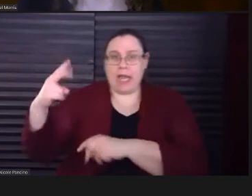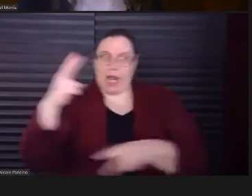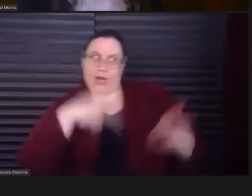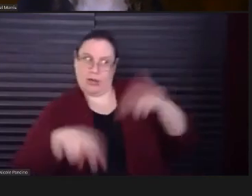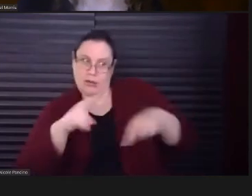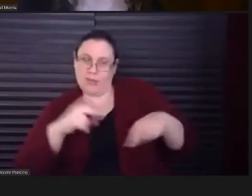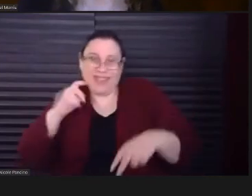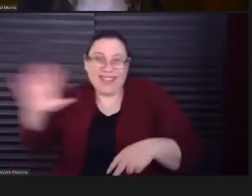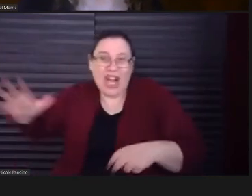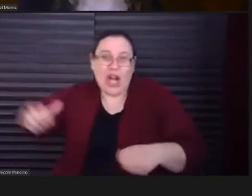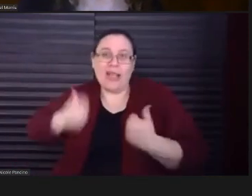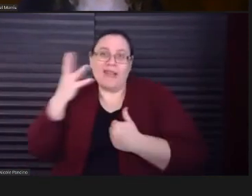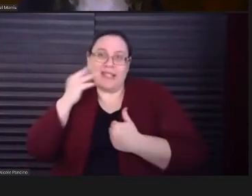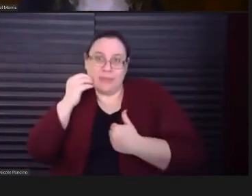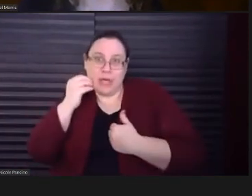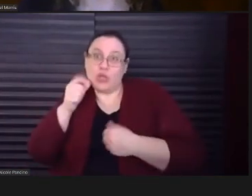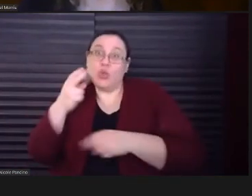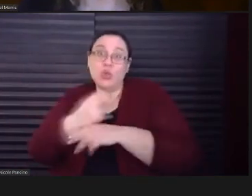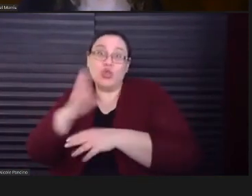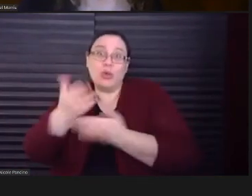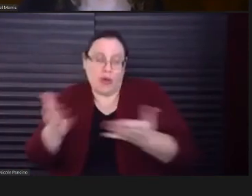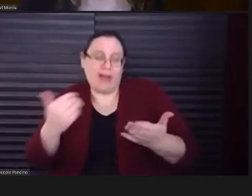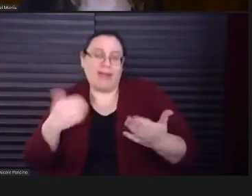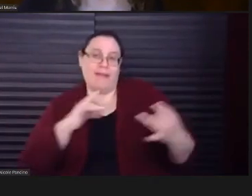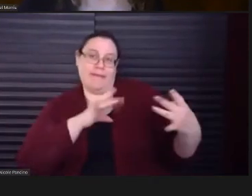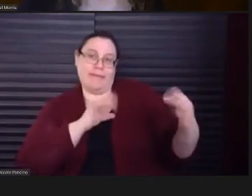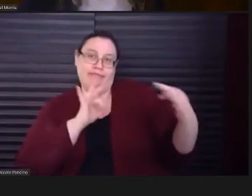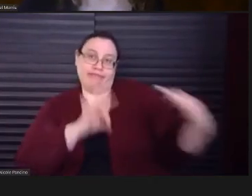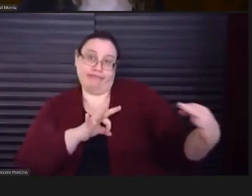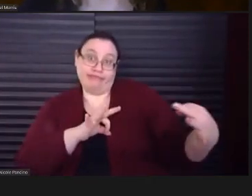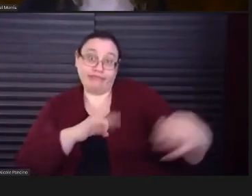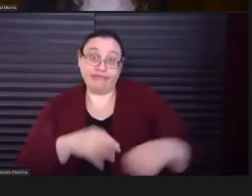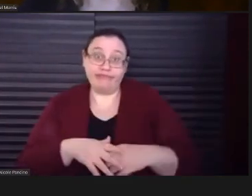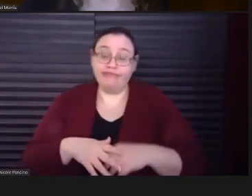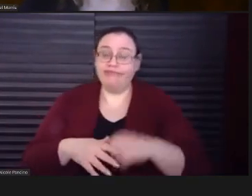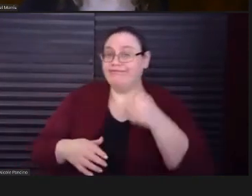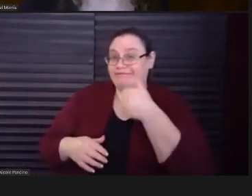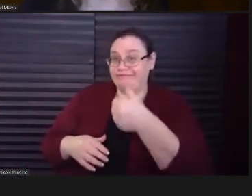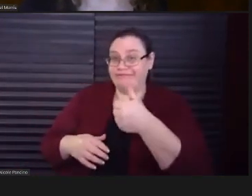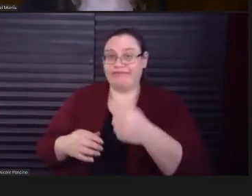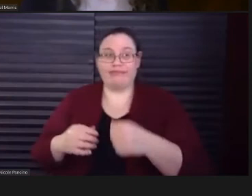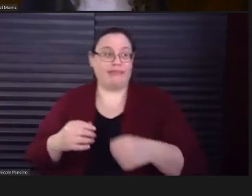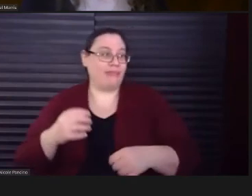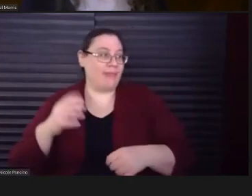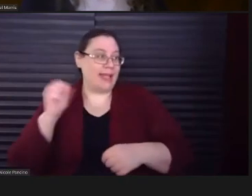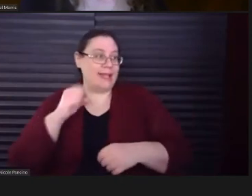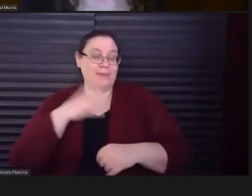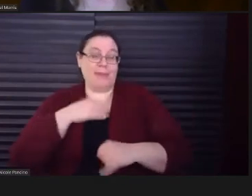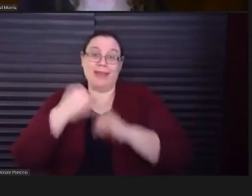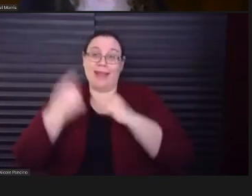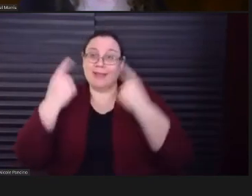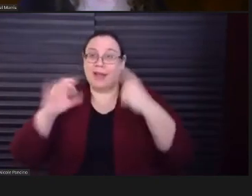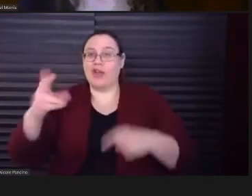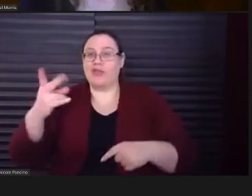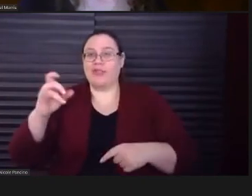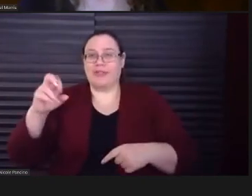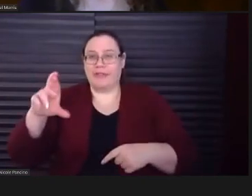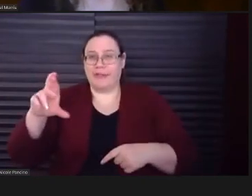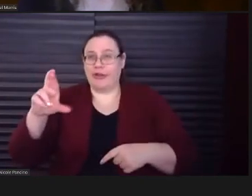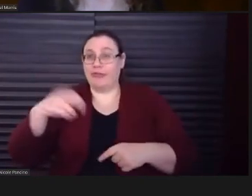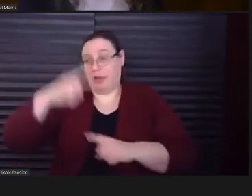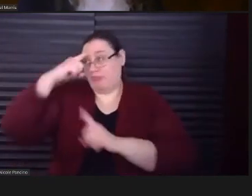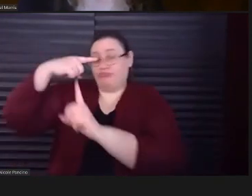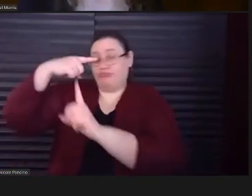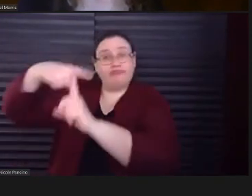that are going to be using your products. Thank you. And I guess my last thought is I'm just optimistic about where things